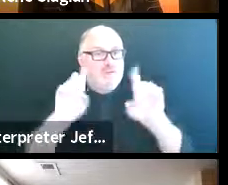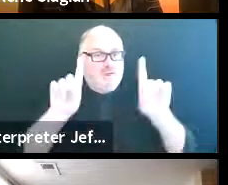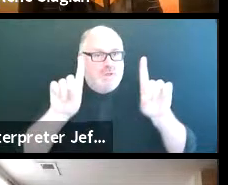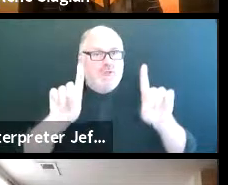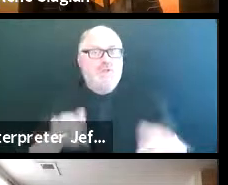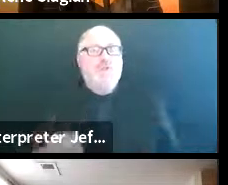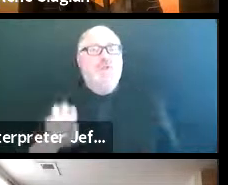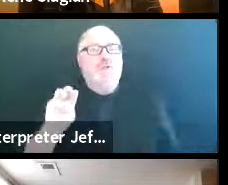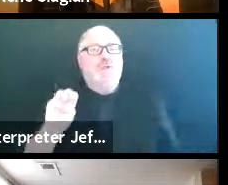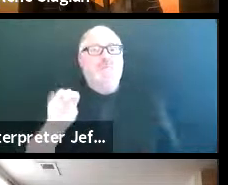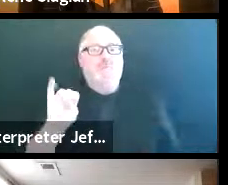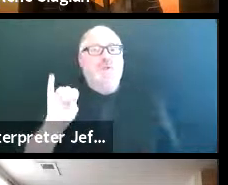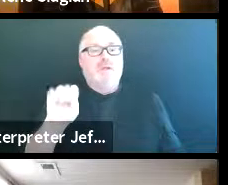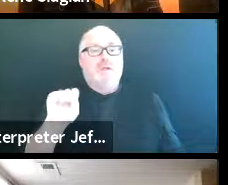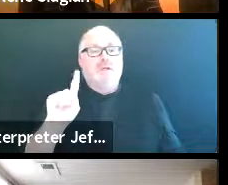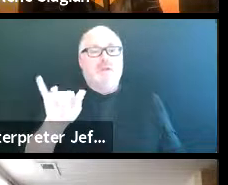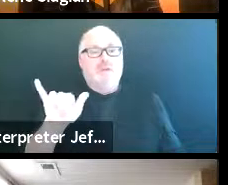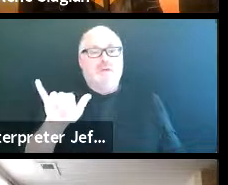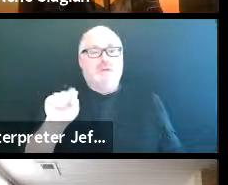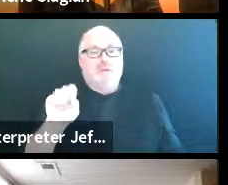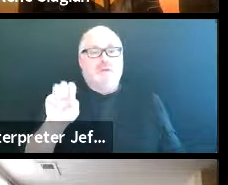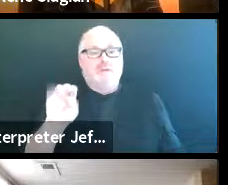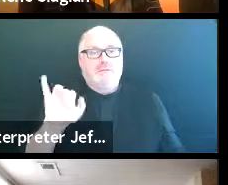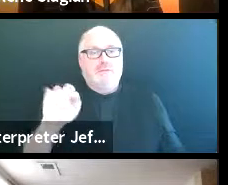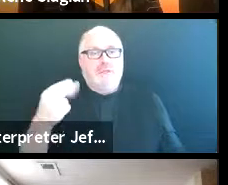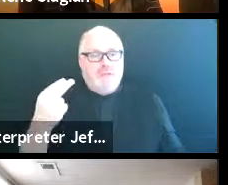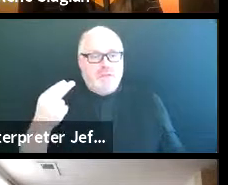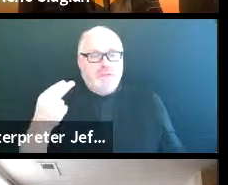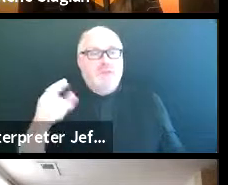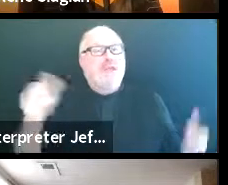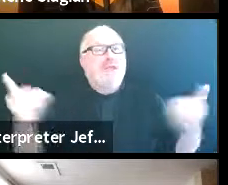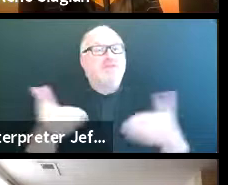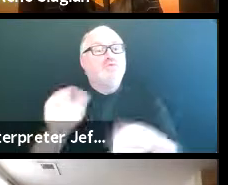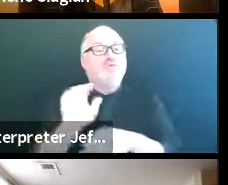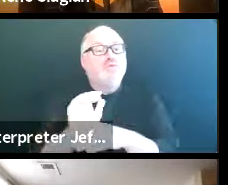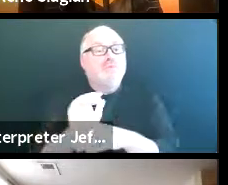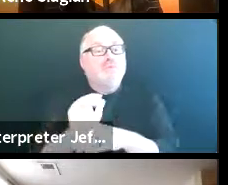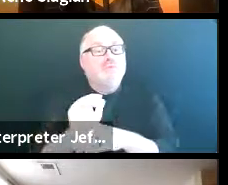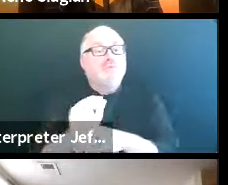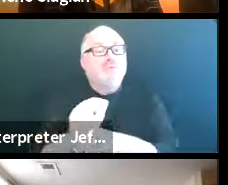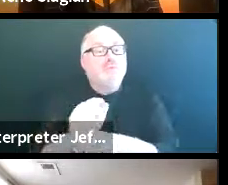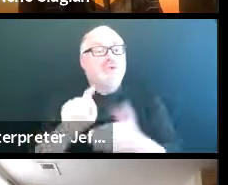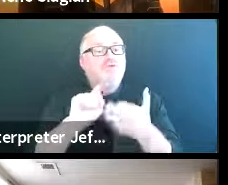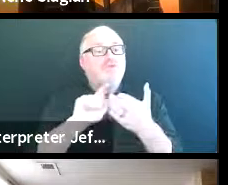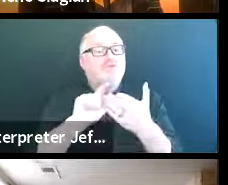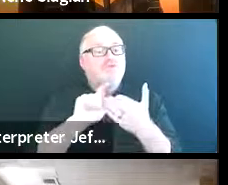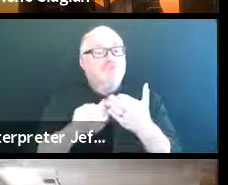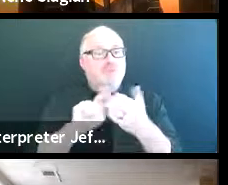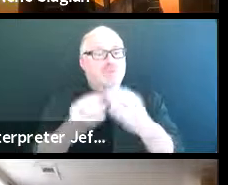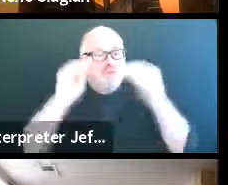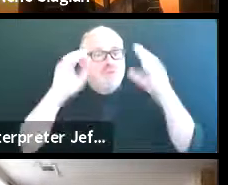and that is Misty Smith. Misty is being introduced tonight by her research professor, Dr. Sullivan.